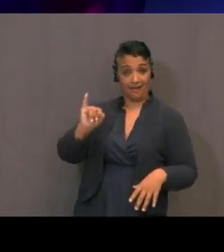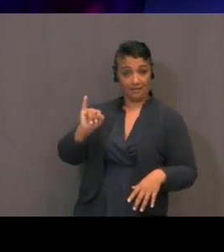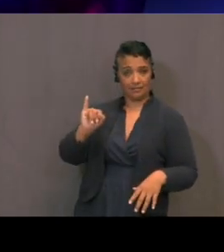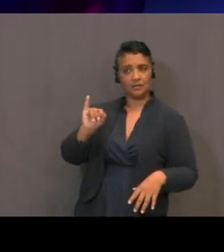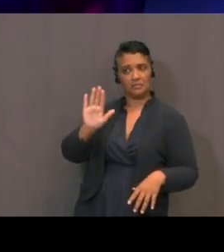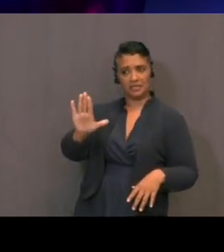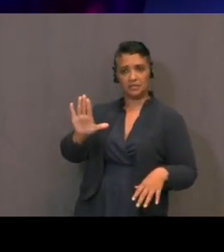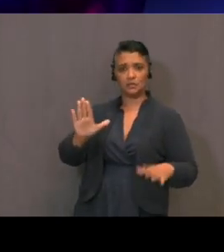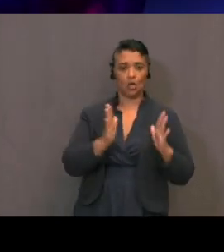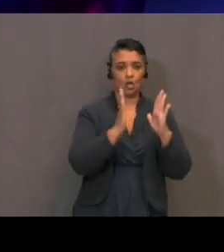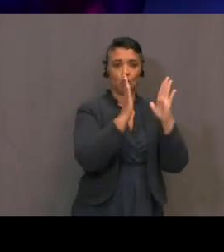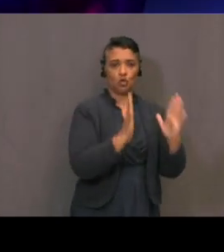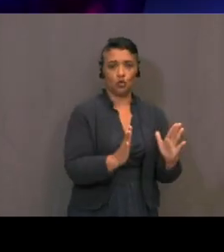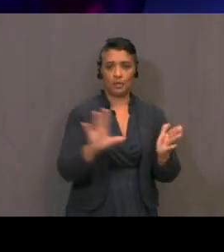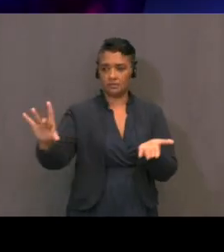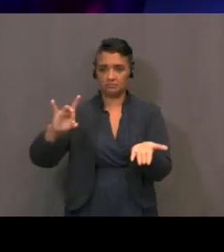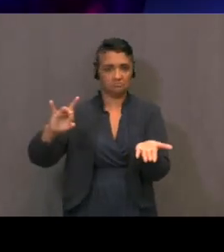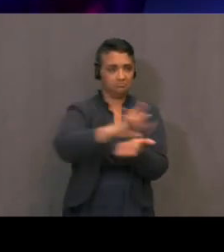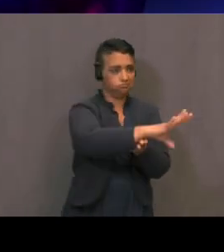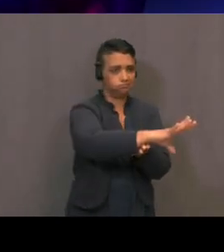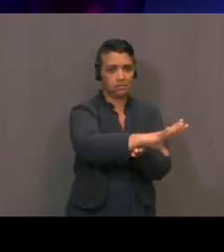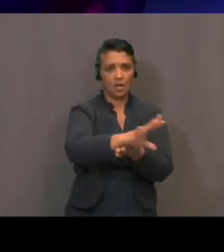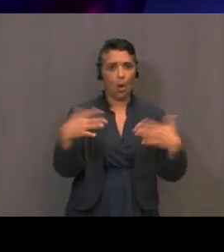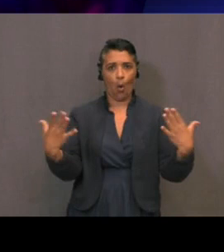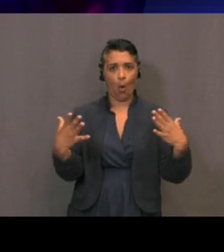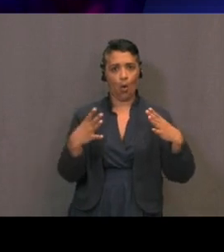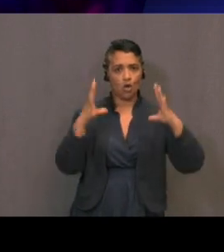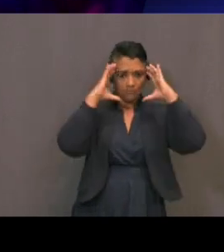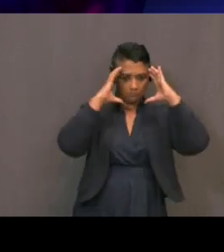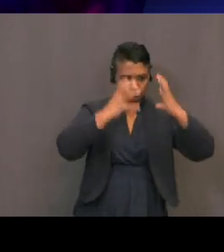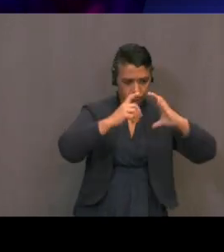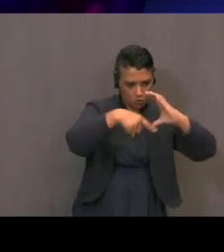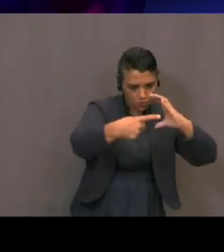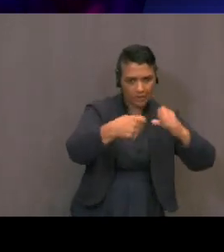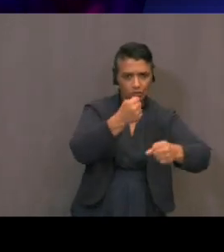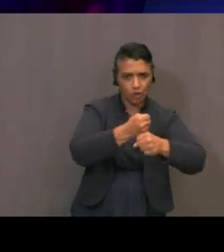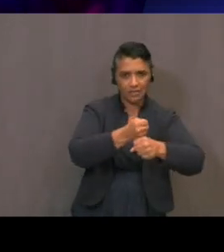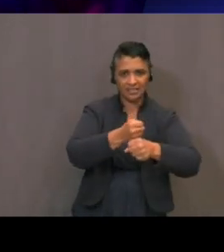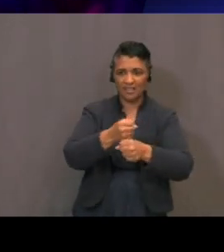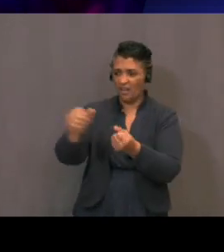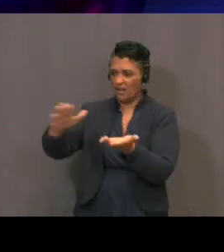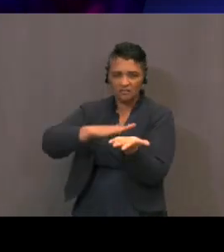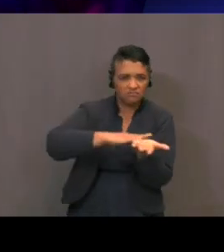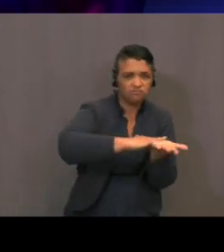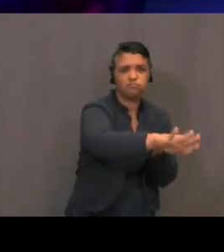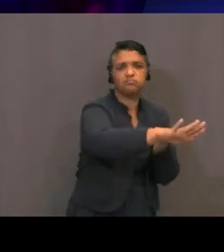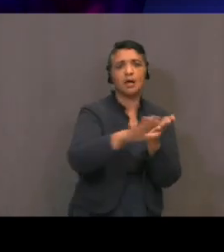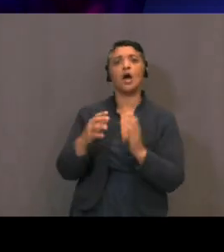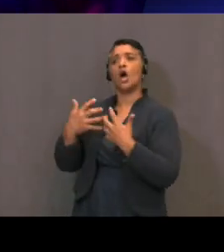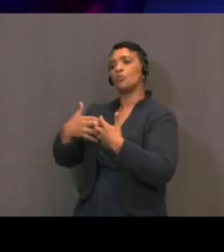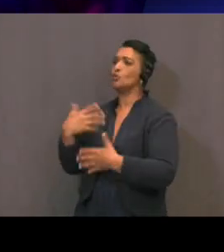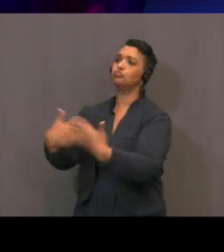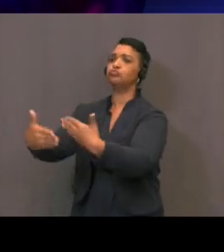can replace either a human capacity or a human task completely, that's where I